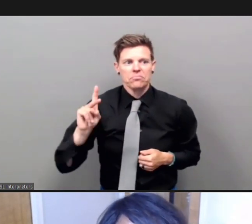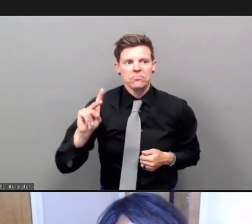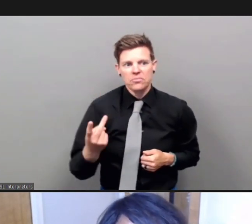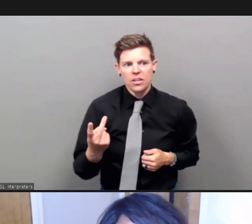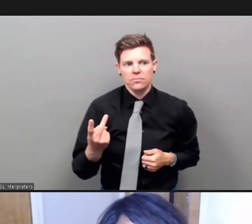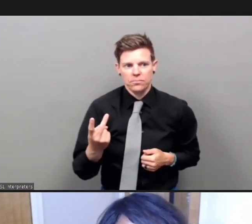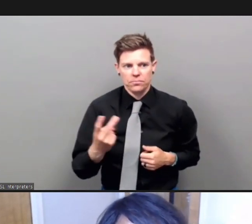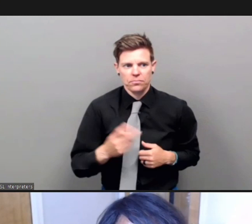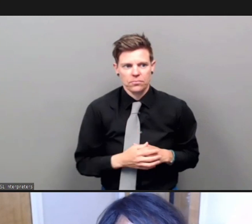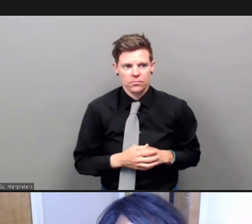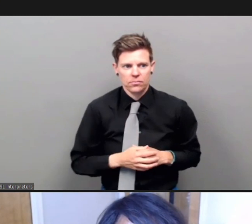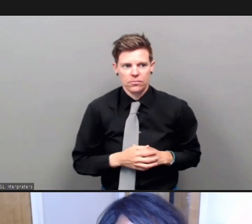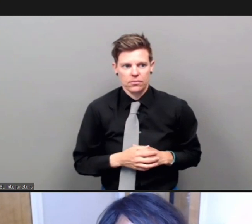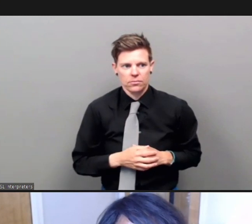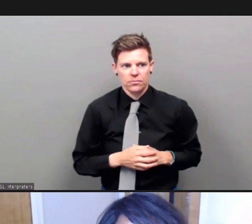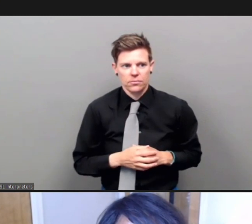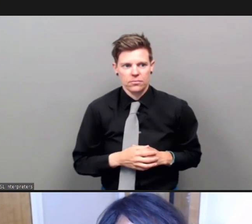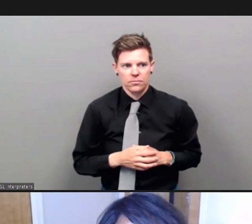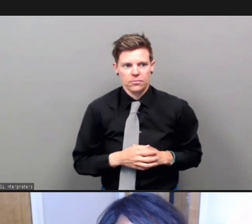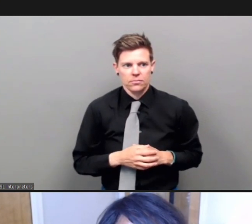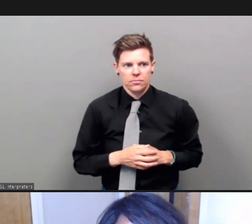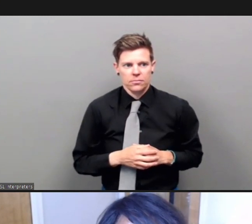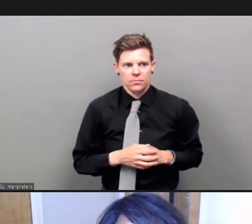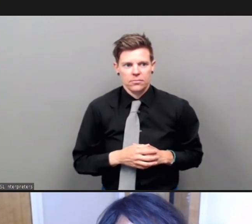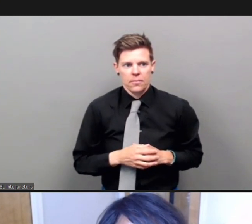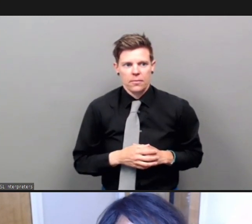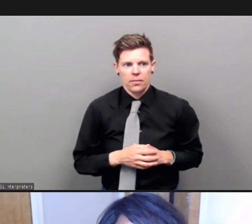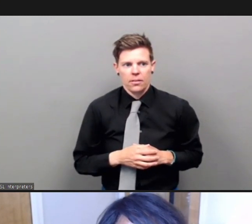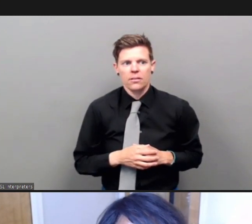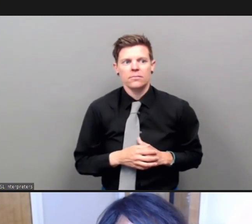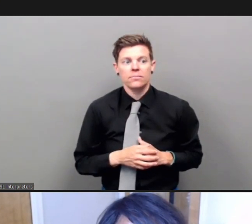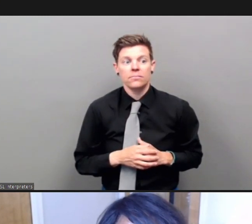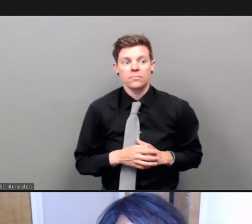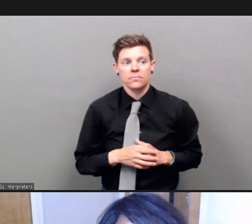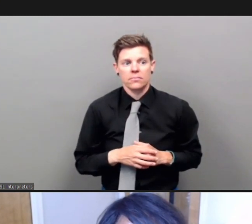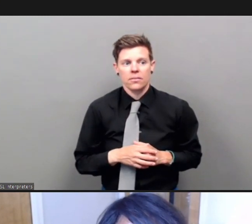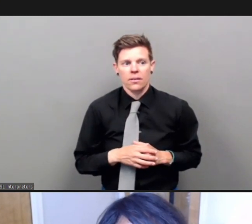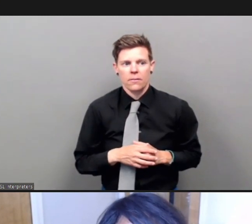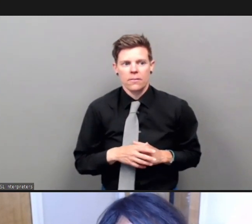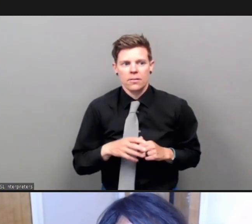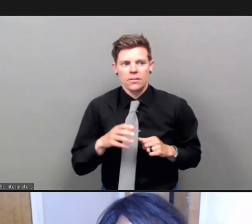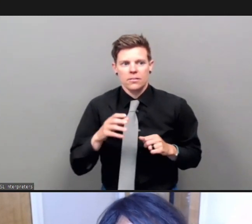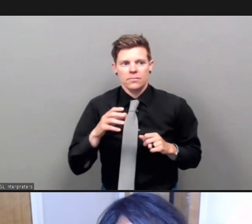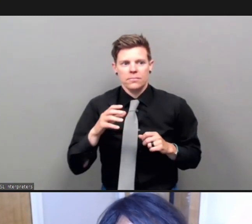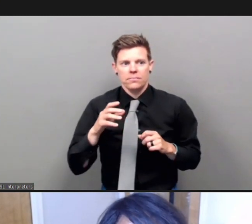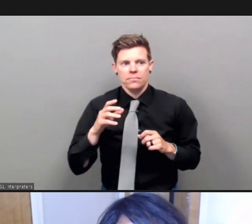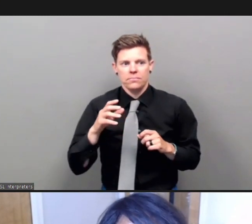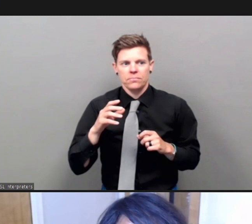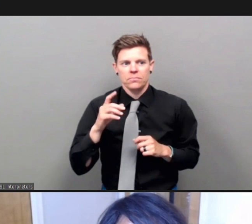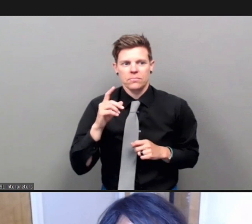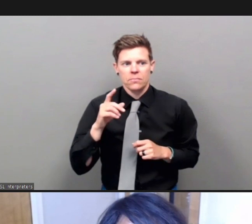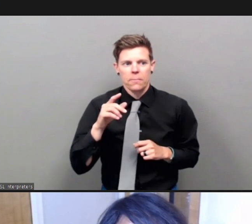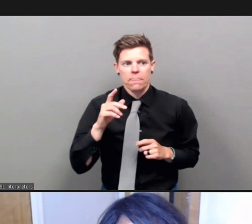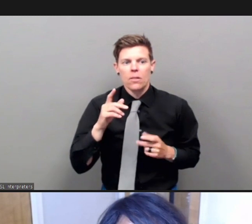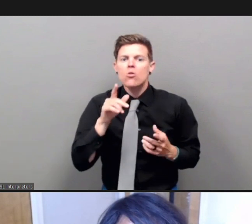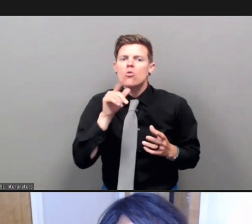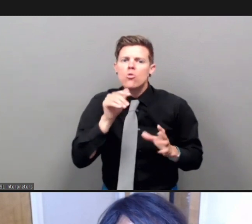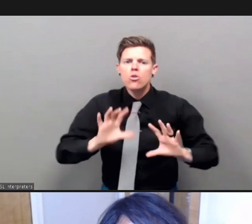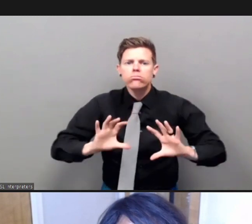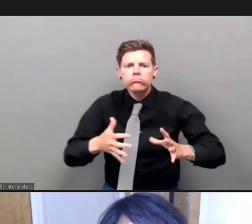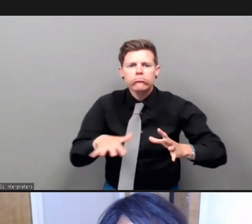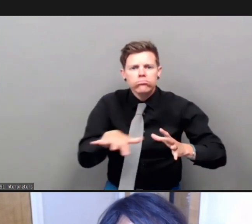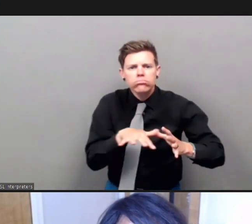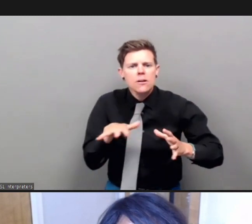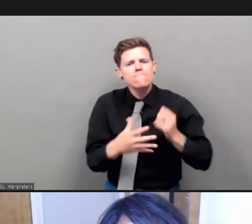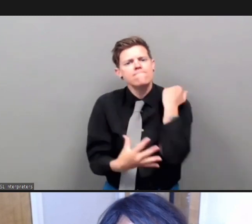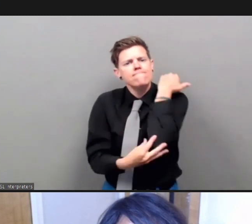top three or the bottom three lowest per capita incomes gets an enormous amount of revenue from the federal